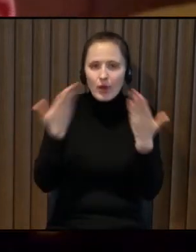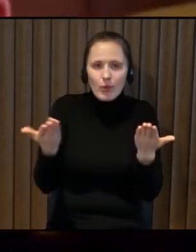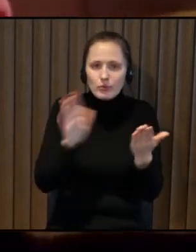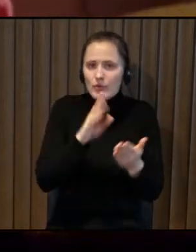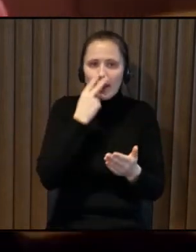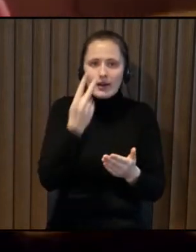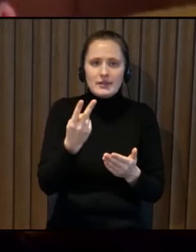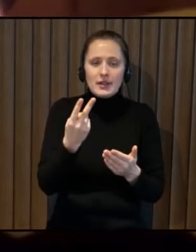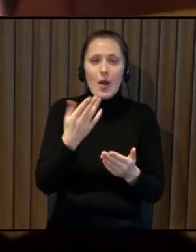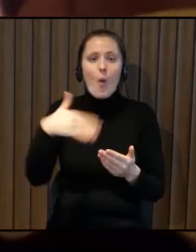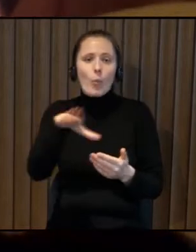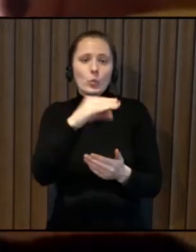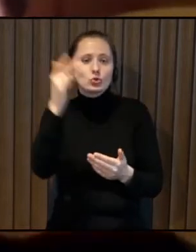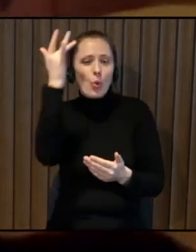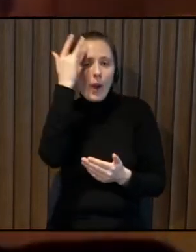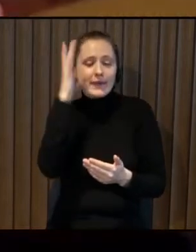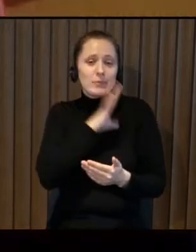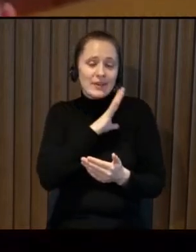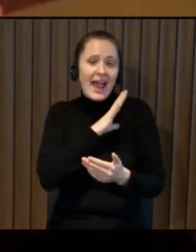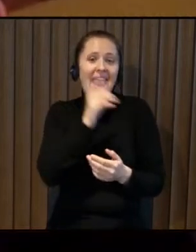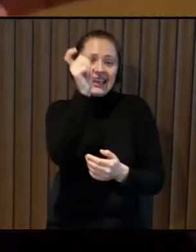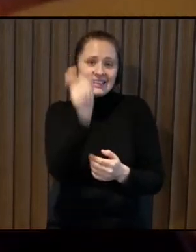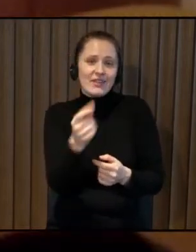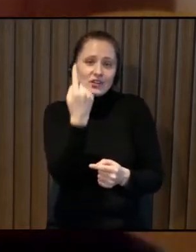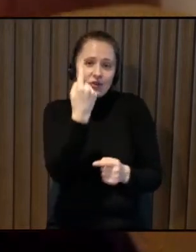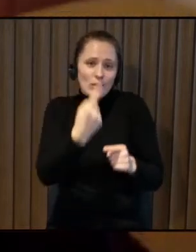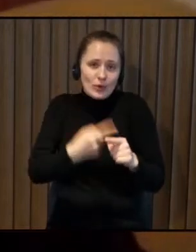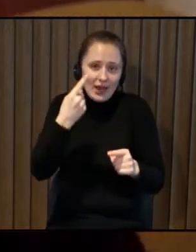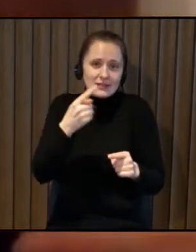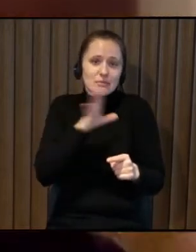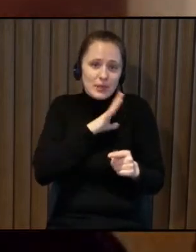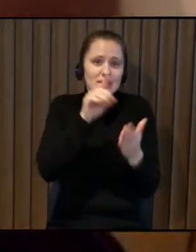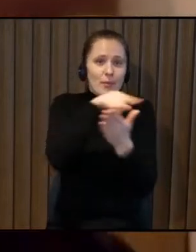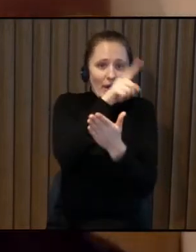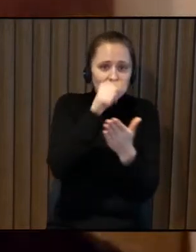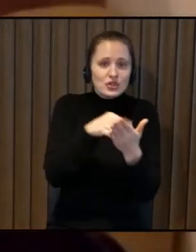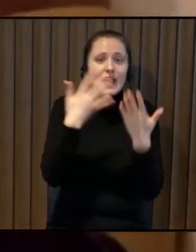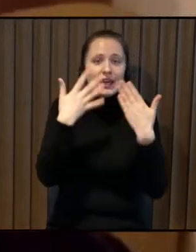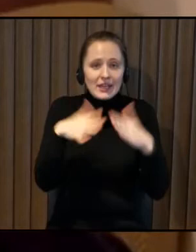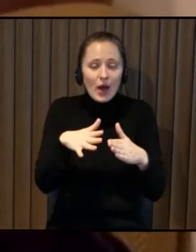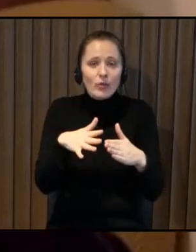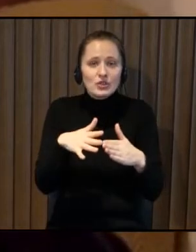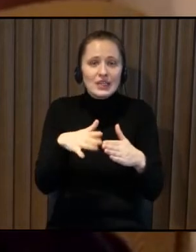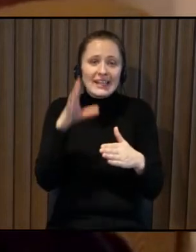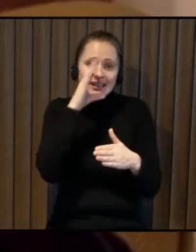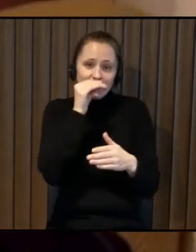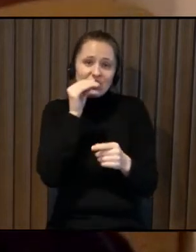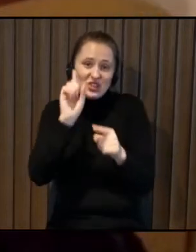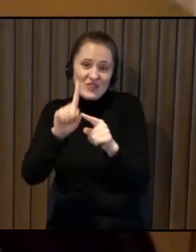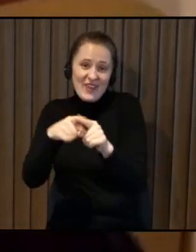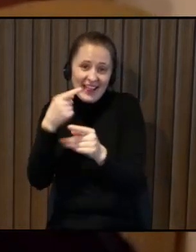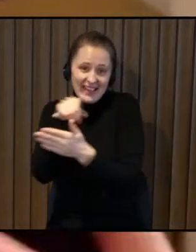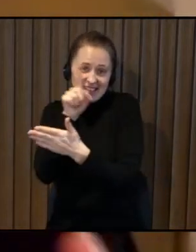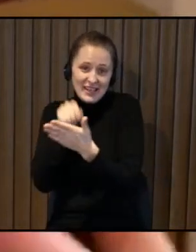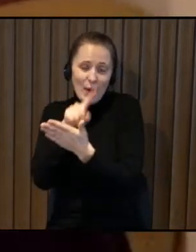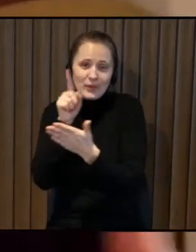they knew where the plug-in places are located. So, because we knew that if